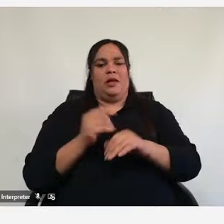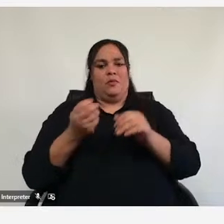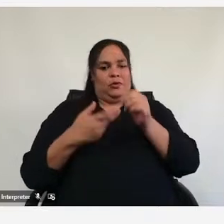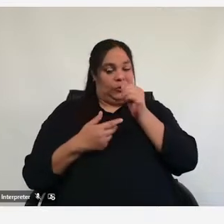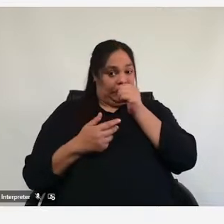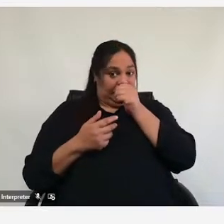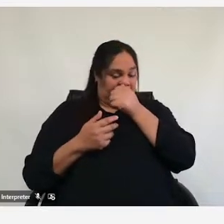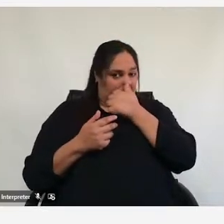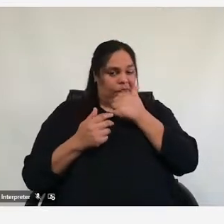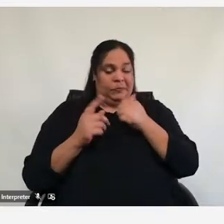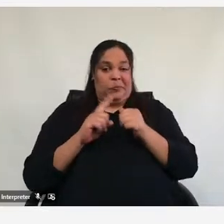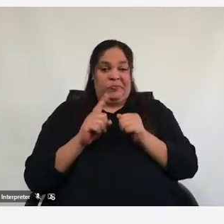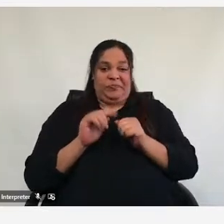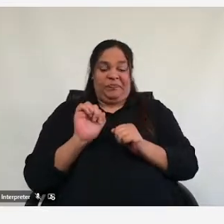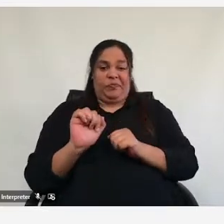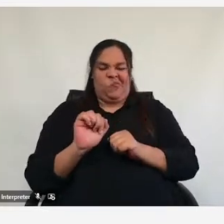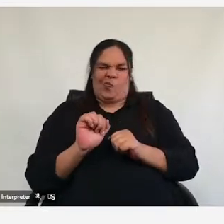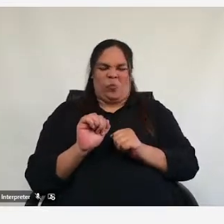per the